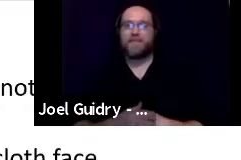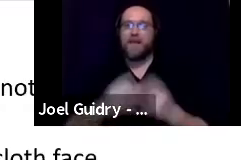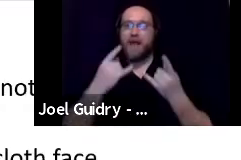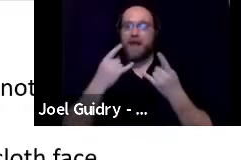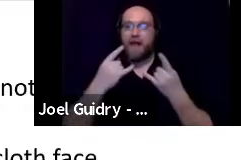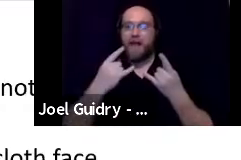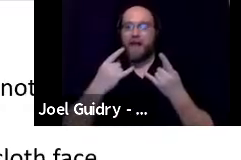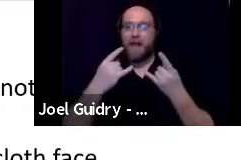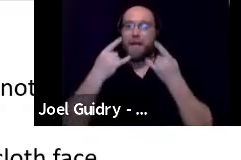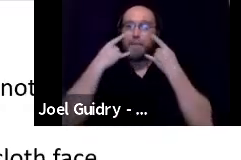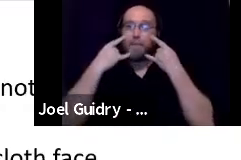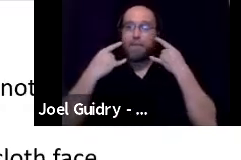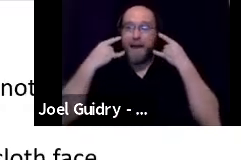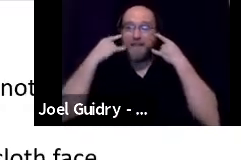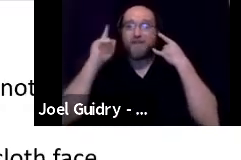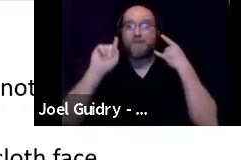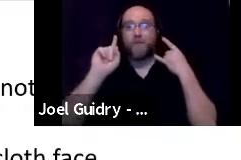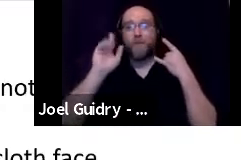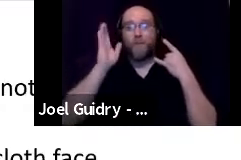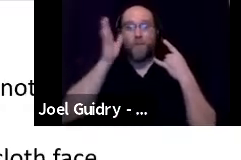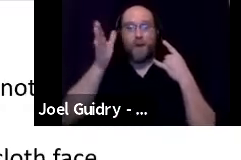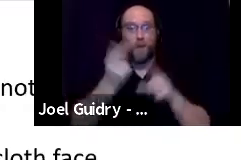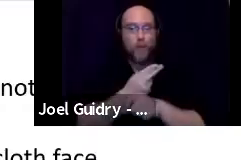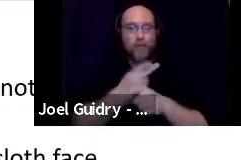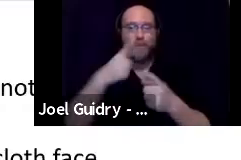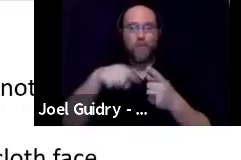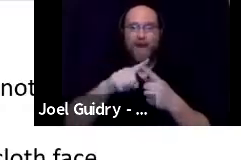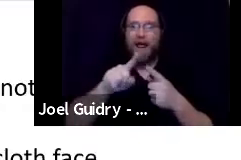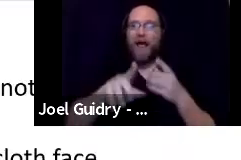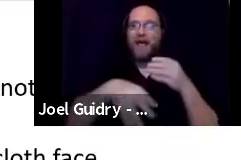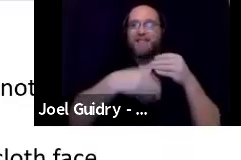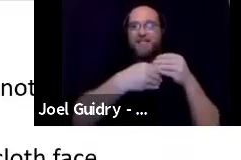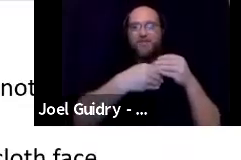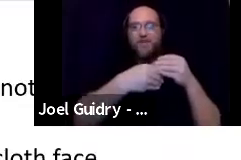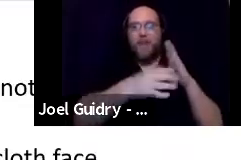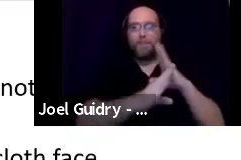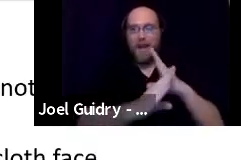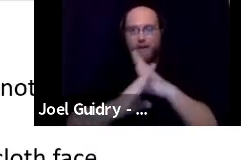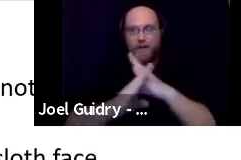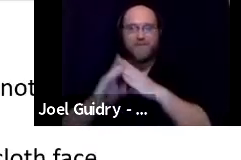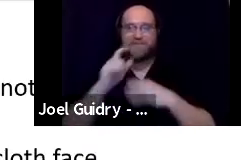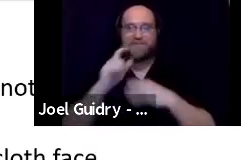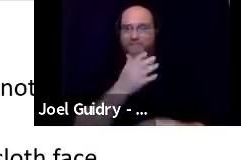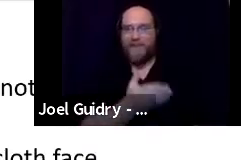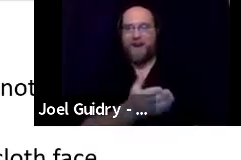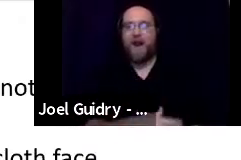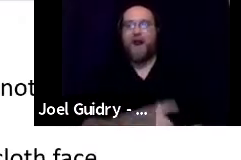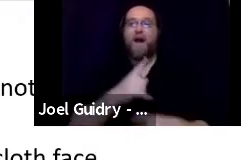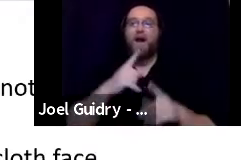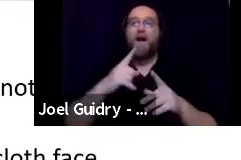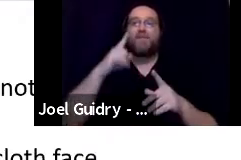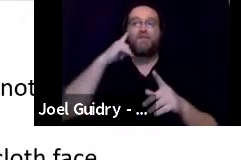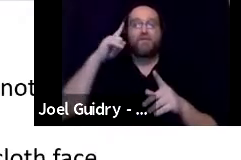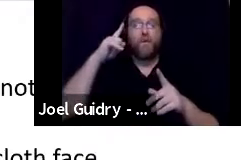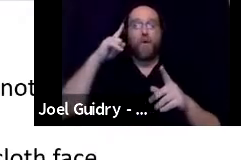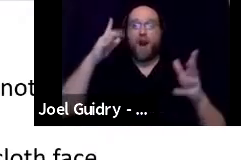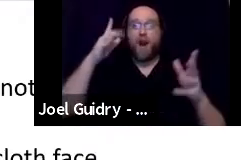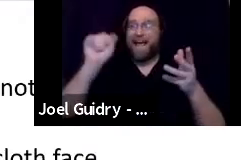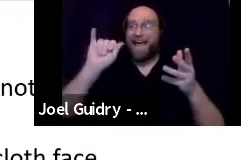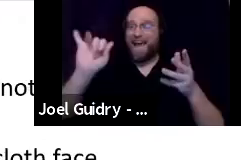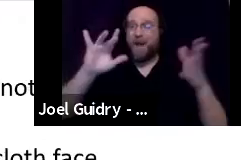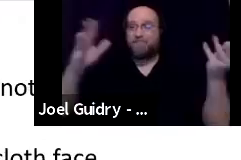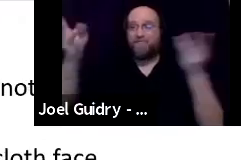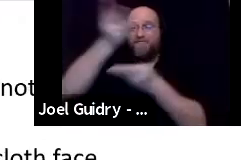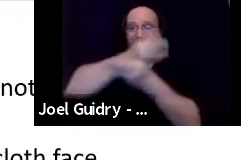not present. So for example, if additional barriers, proper ventilation or distance can't be kept,